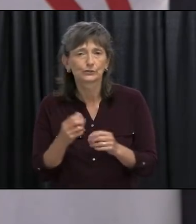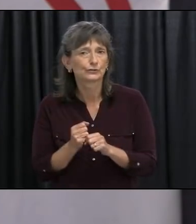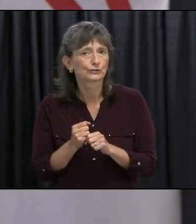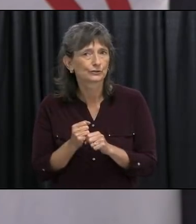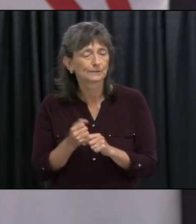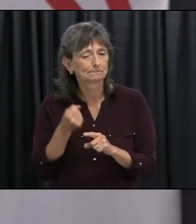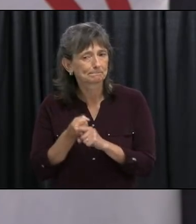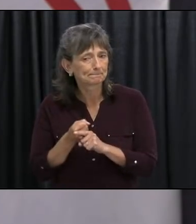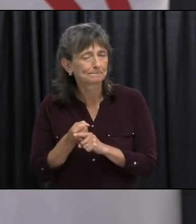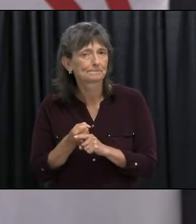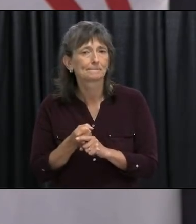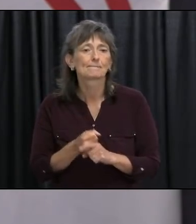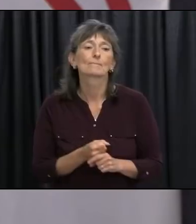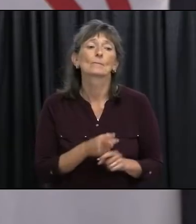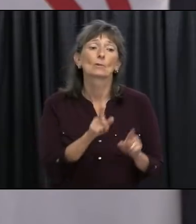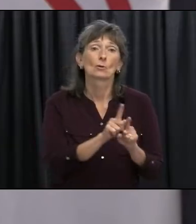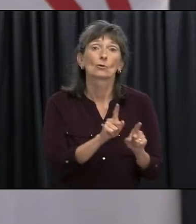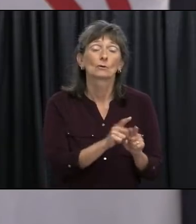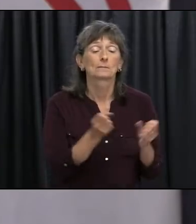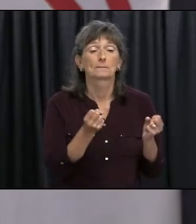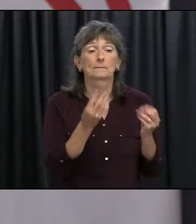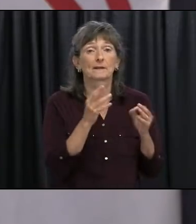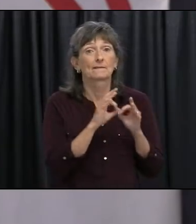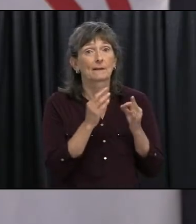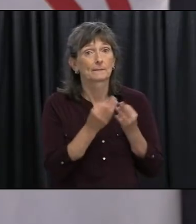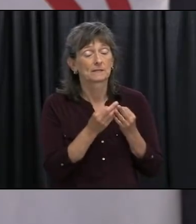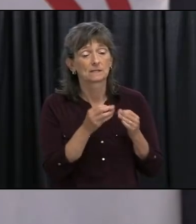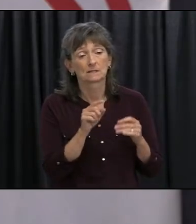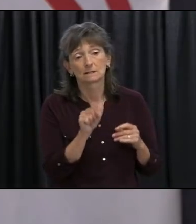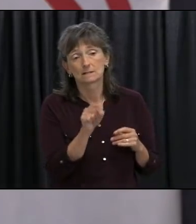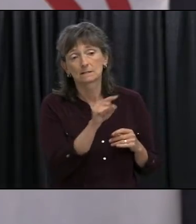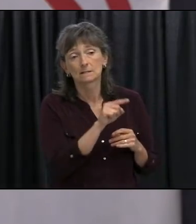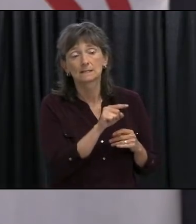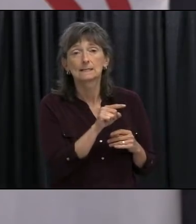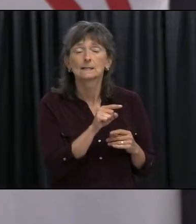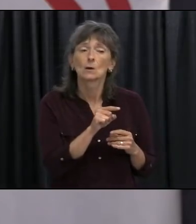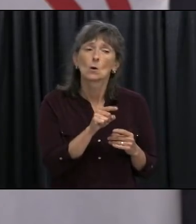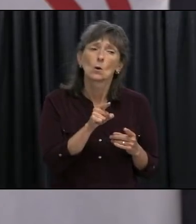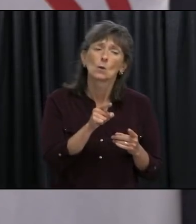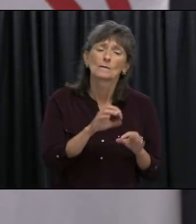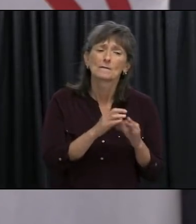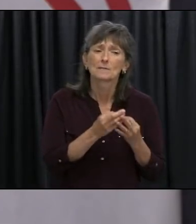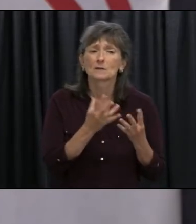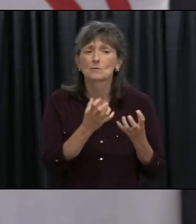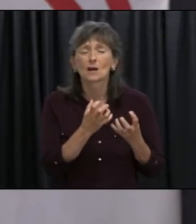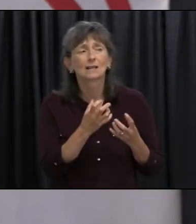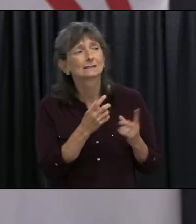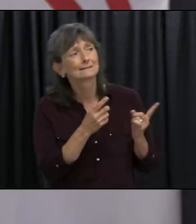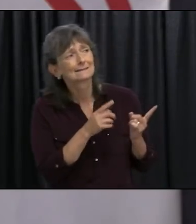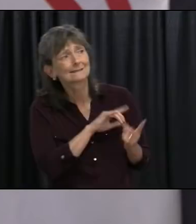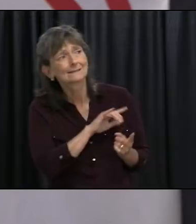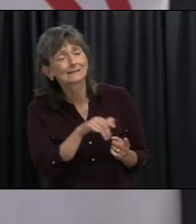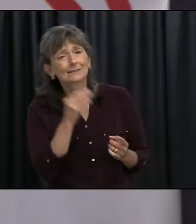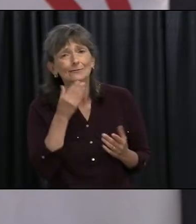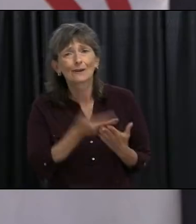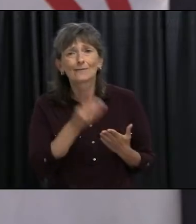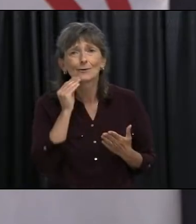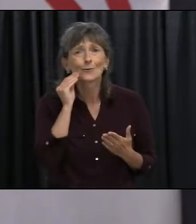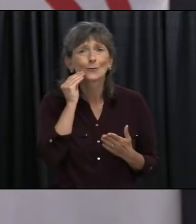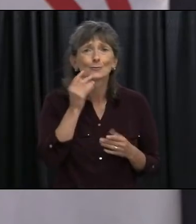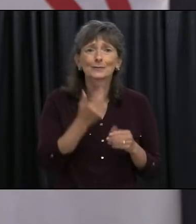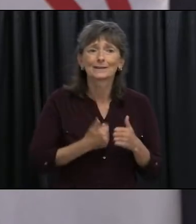many families that have had, family members that are interested in coming back to our province that live in places like